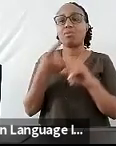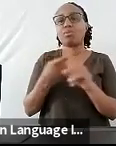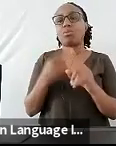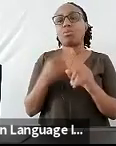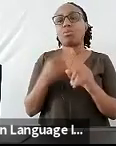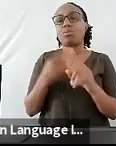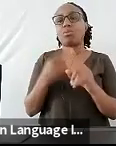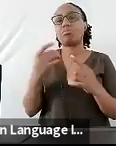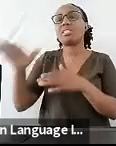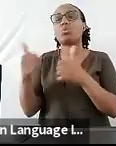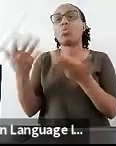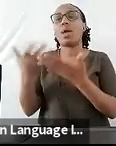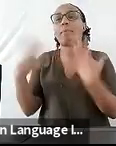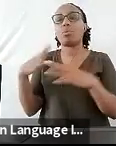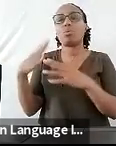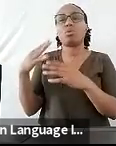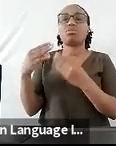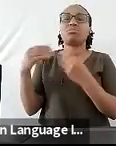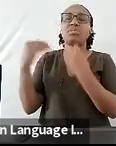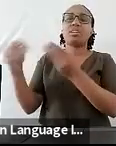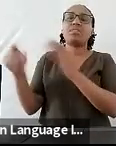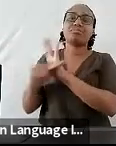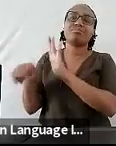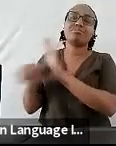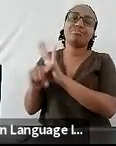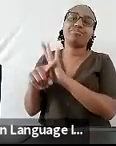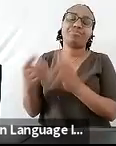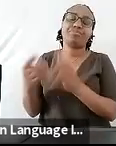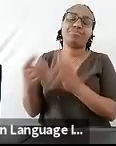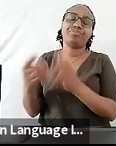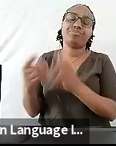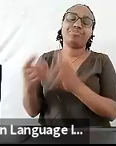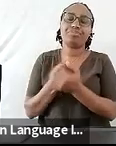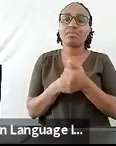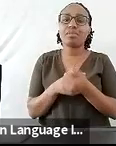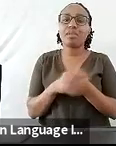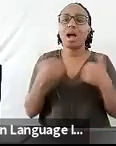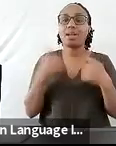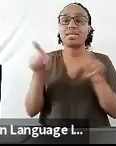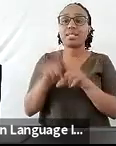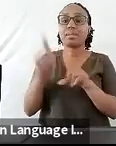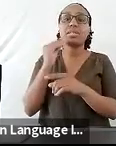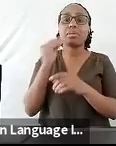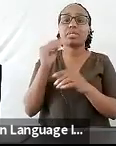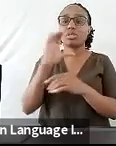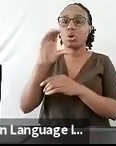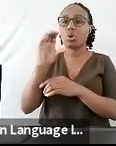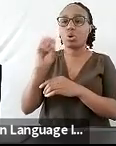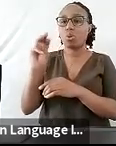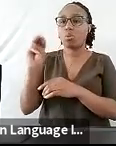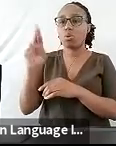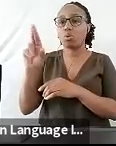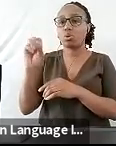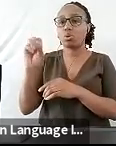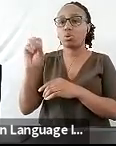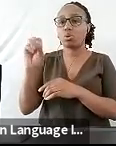was, Haiti was surprising people, I had the same experience in Comoros. All I knew about Comoros before going was Comoros is one of the poorest